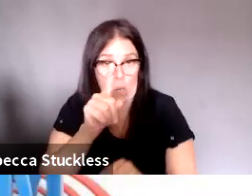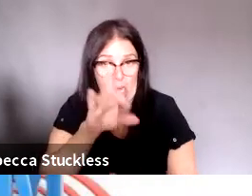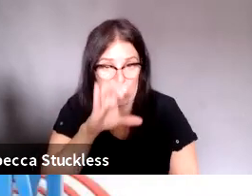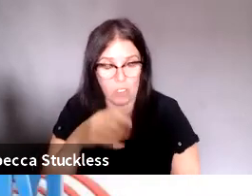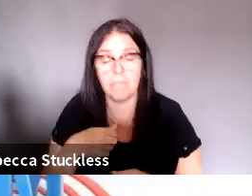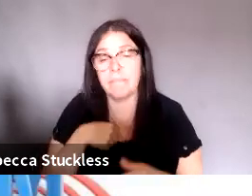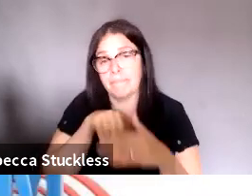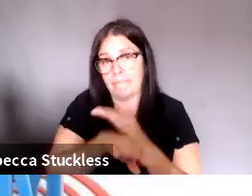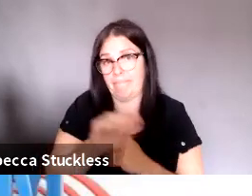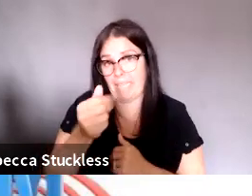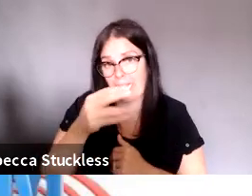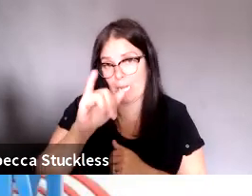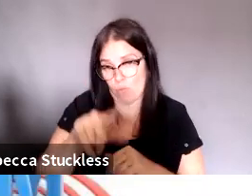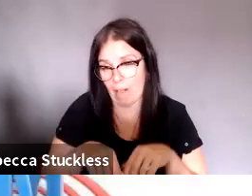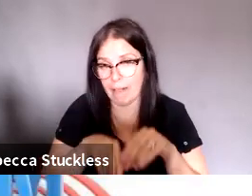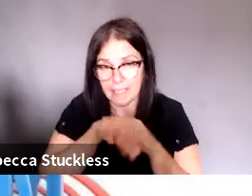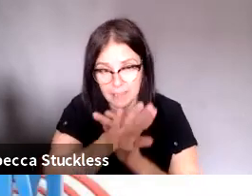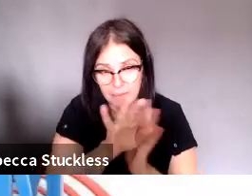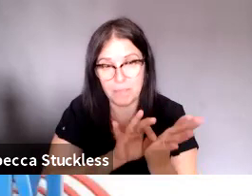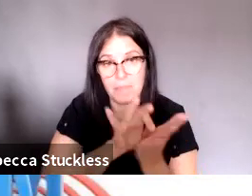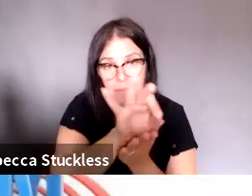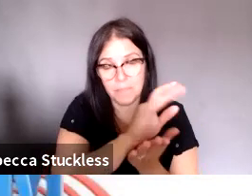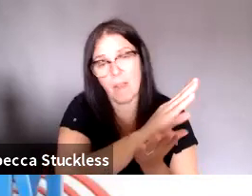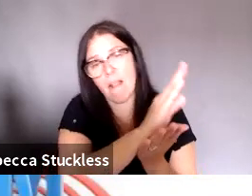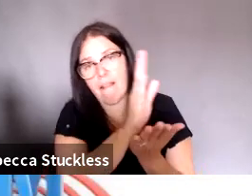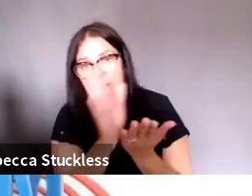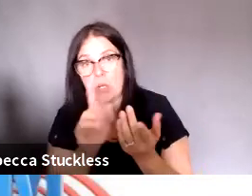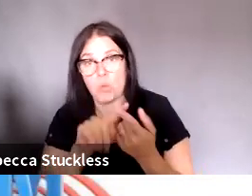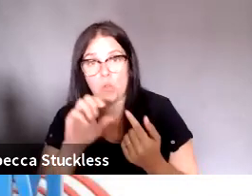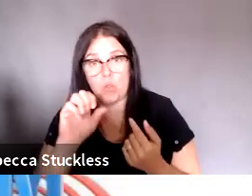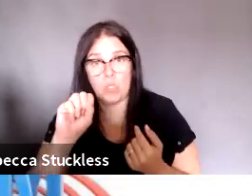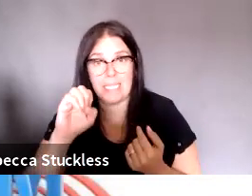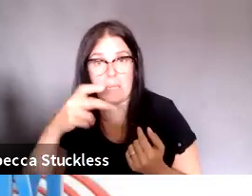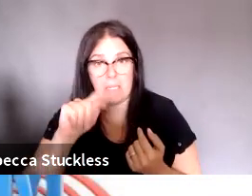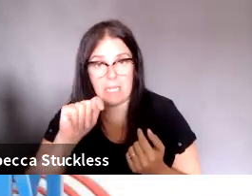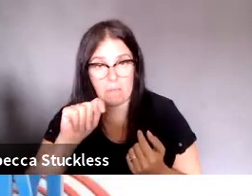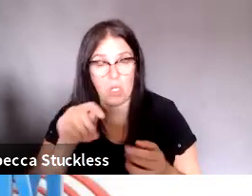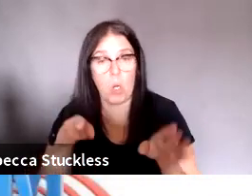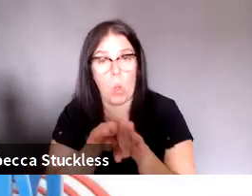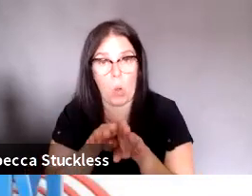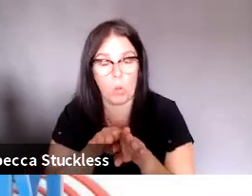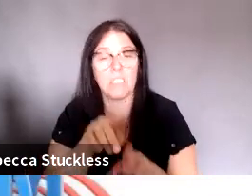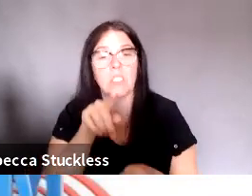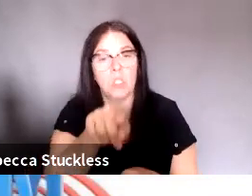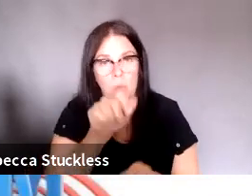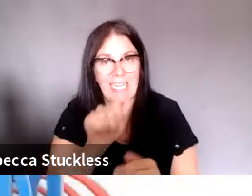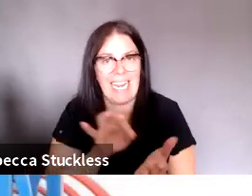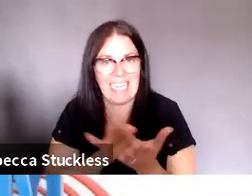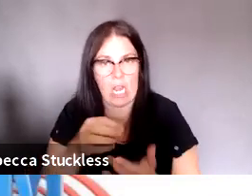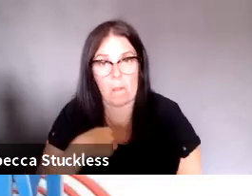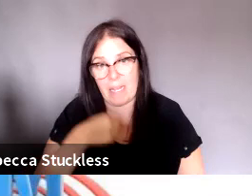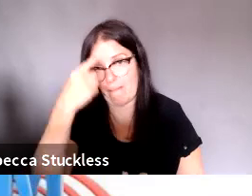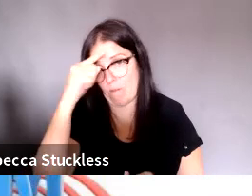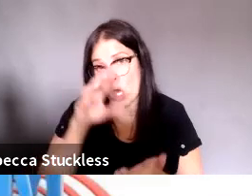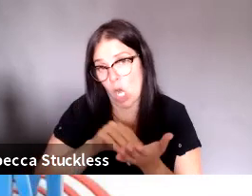in September, you close my service plan, you get to count me toward your learner served target. If I come back